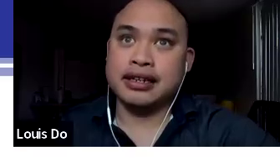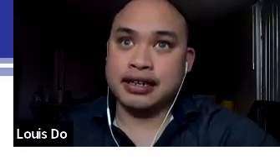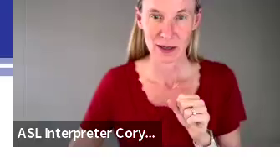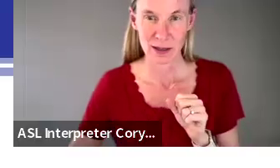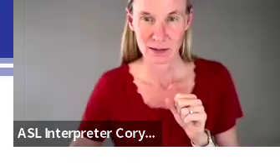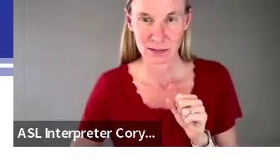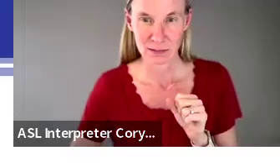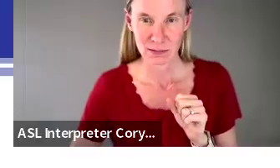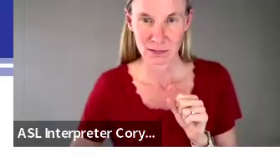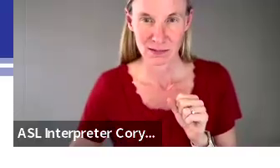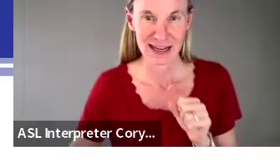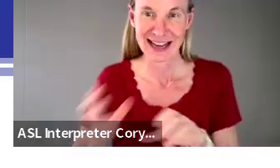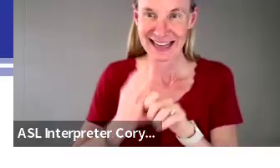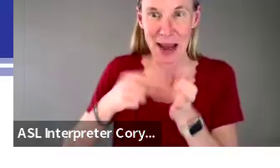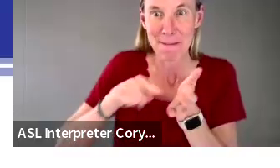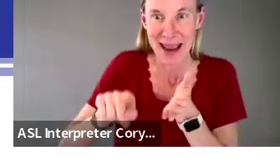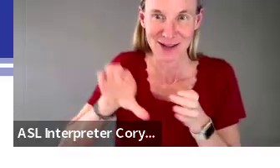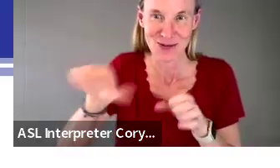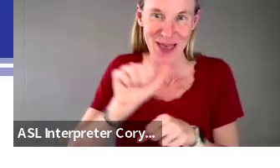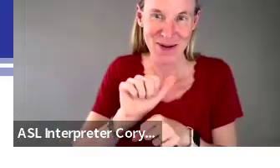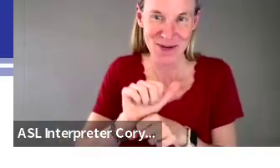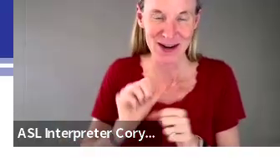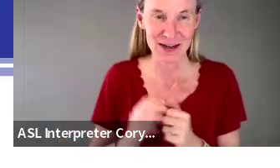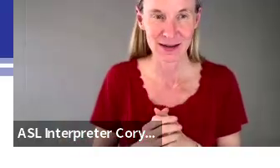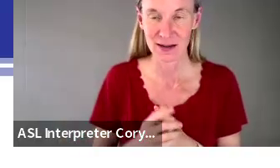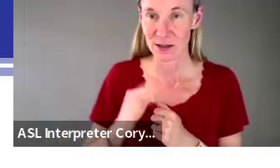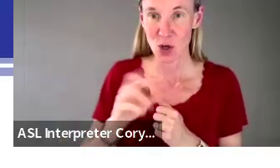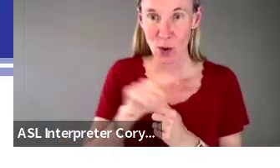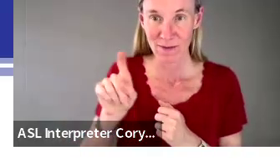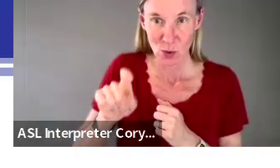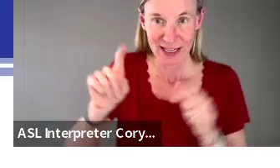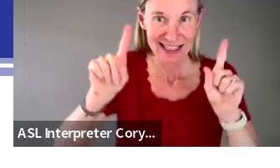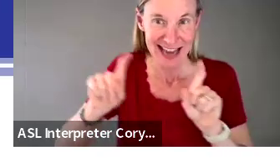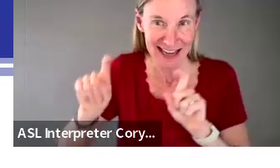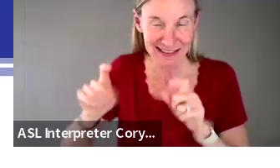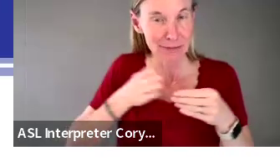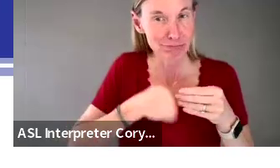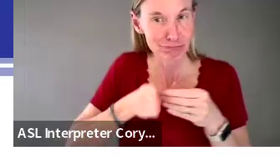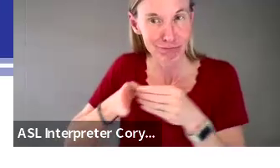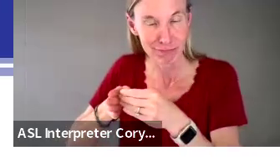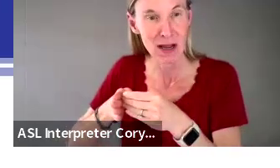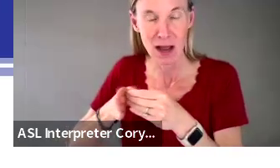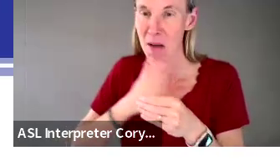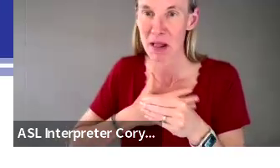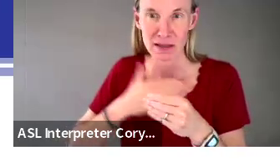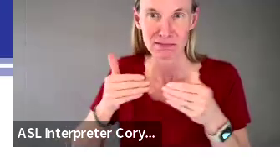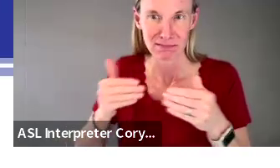work. So if you need some testing to be done,